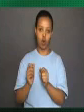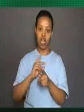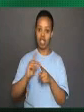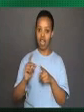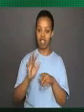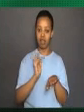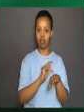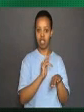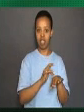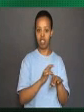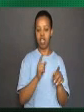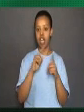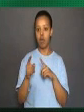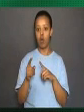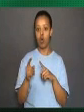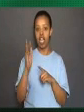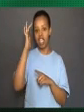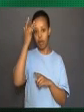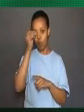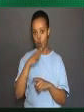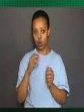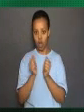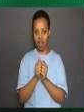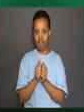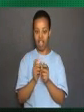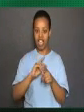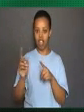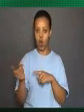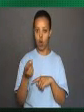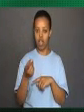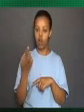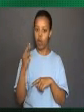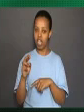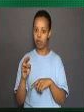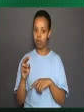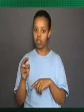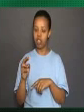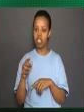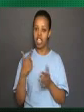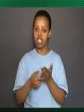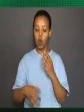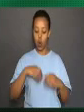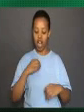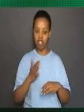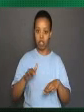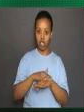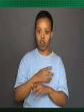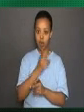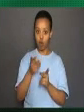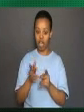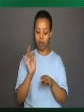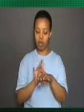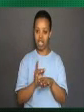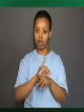contact with an infected person or contact with a surface covered with the organism will lead